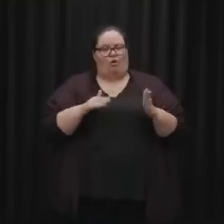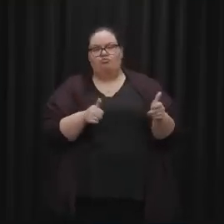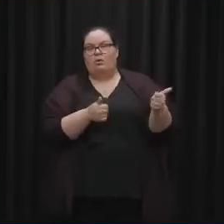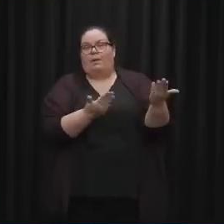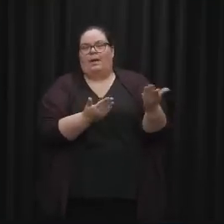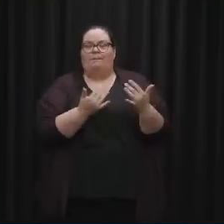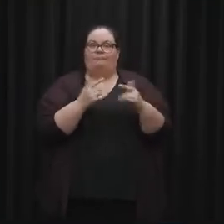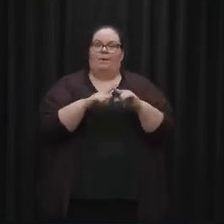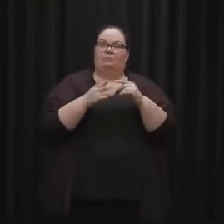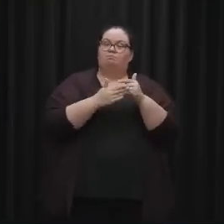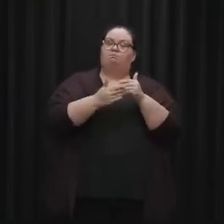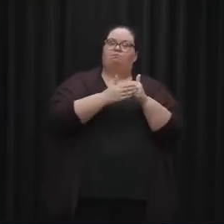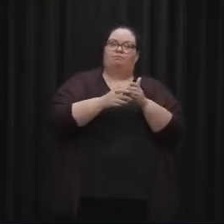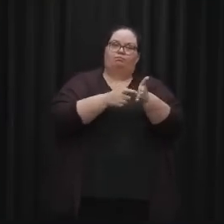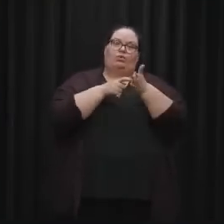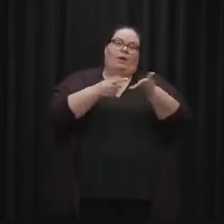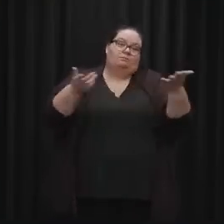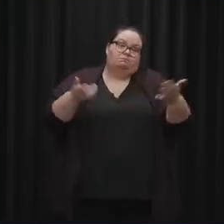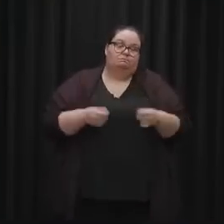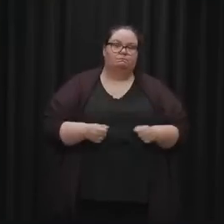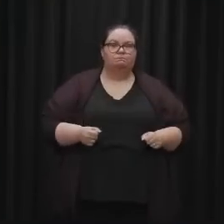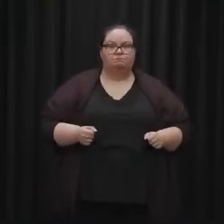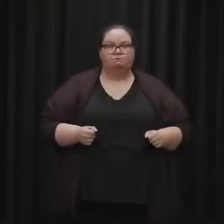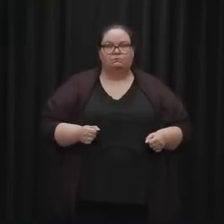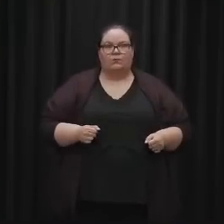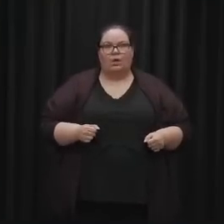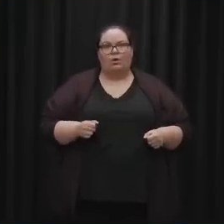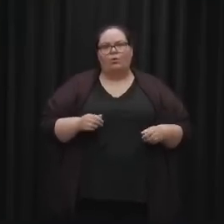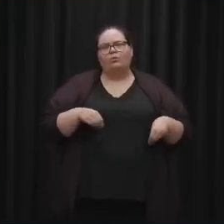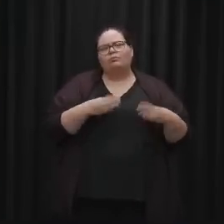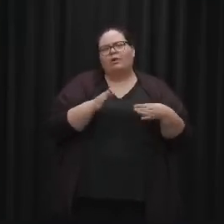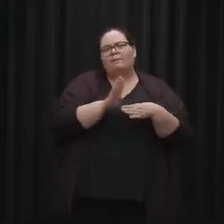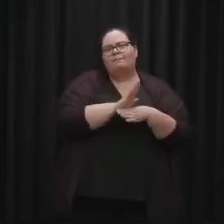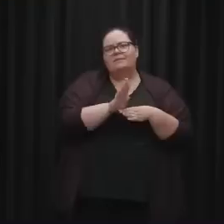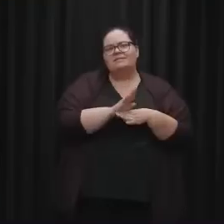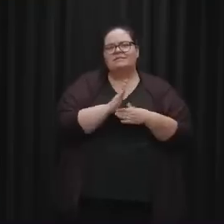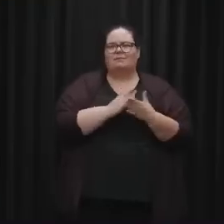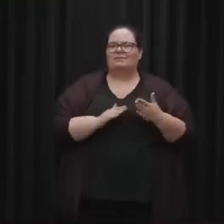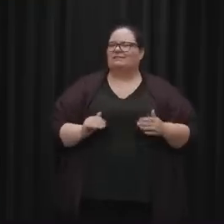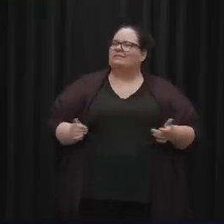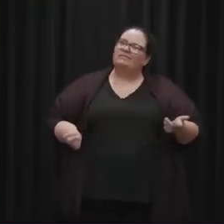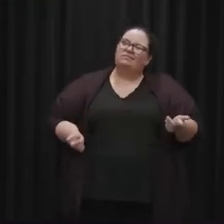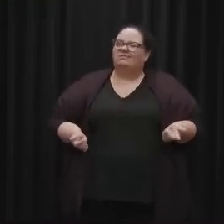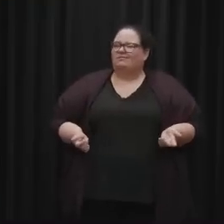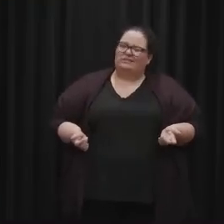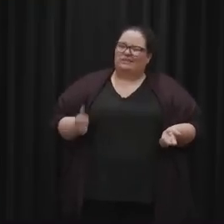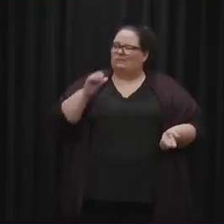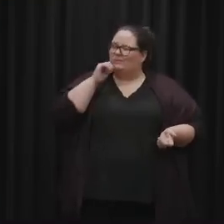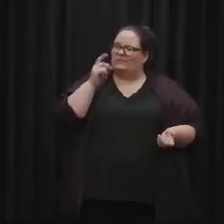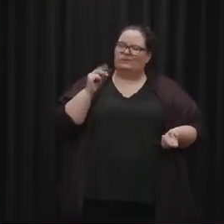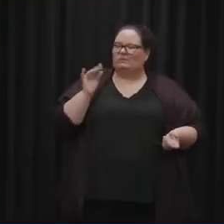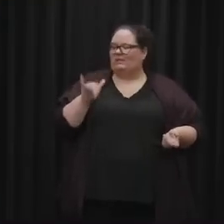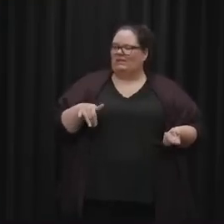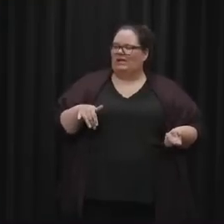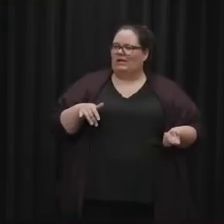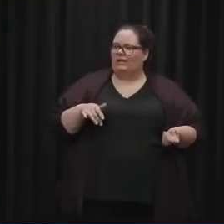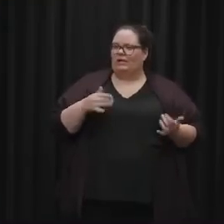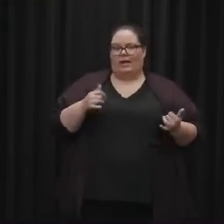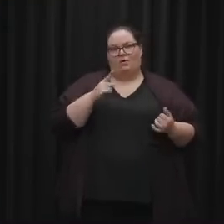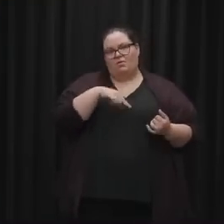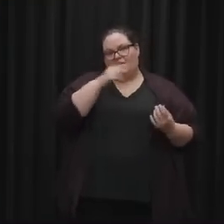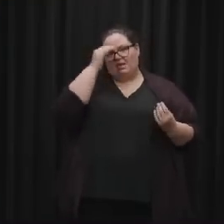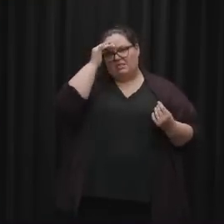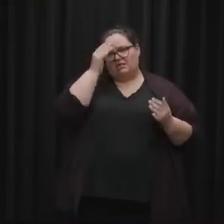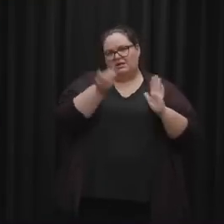recommending that it's being done. And we give businesses a chance, some of them that have said, well, this isn't really something we're doing, maybe to